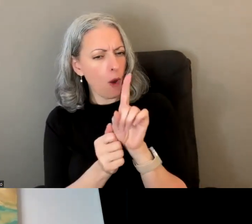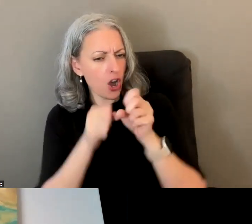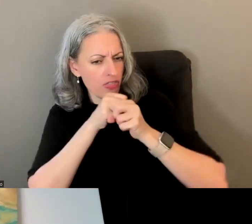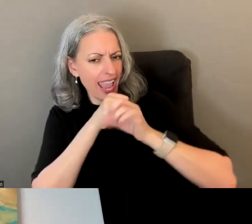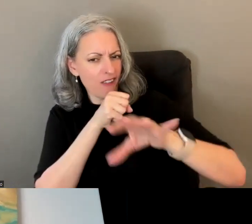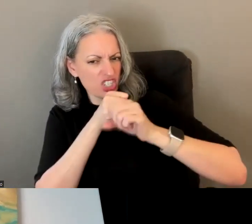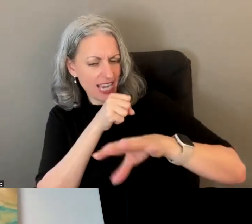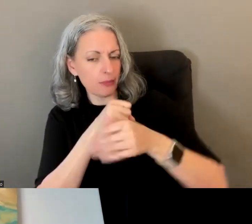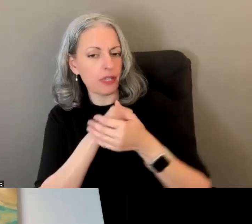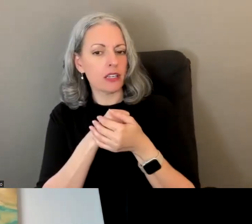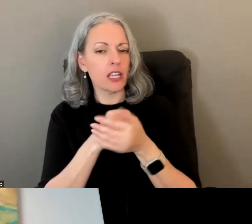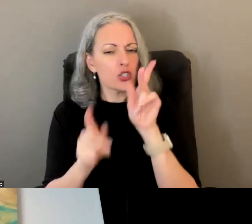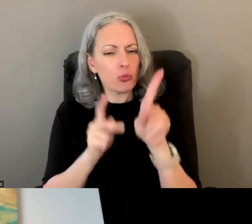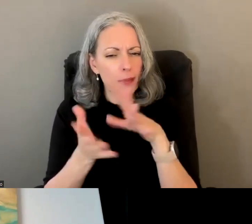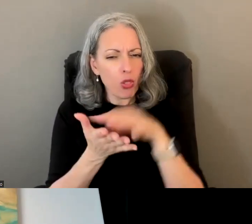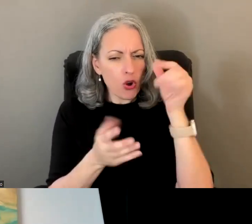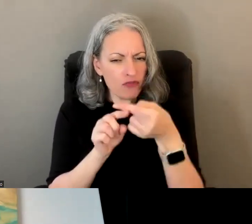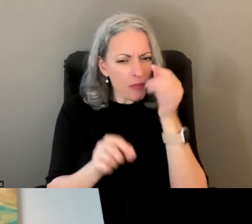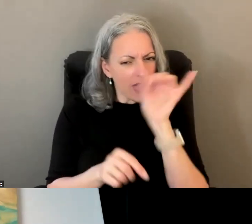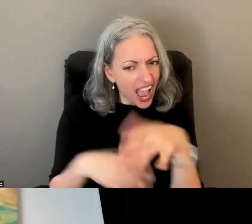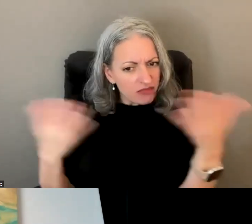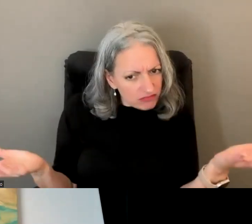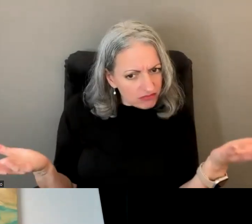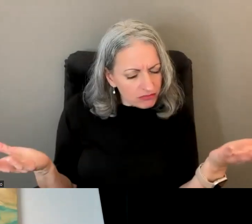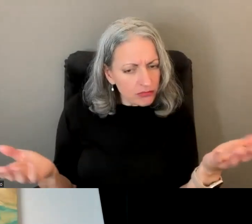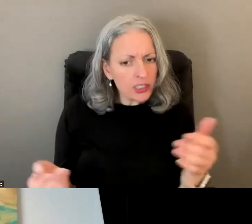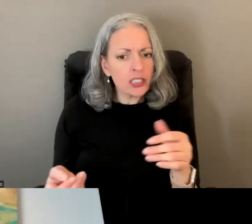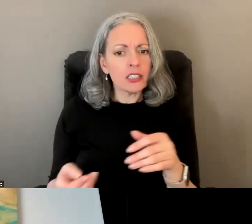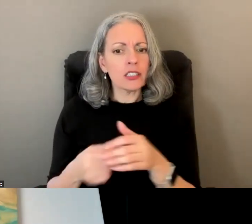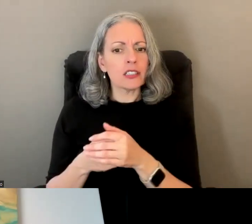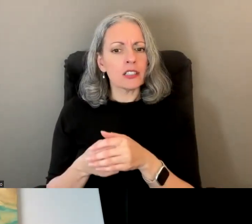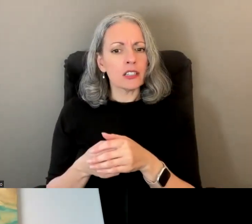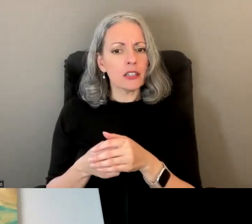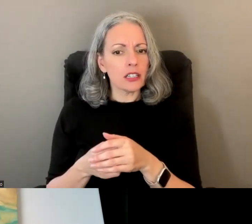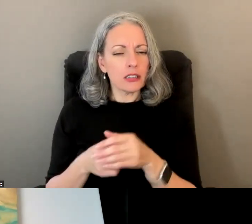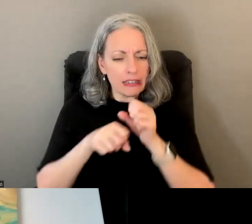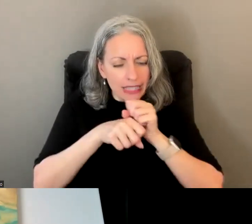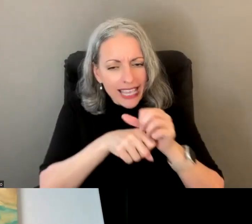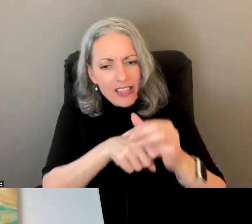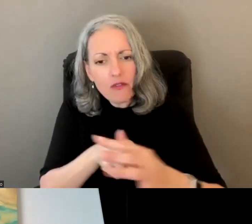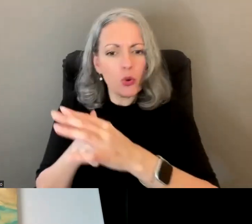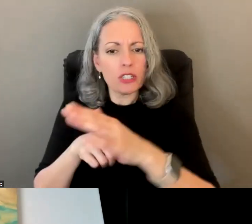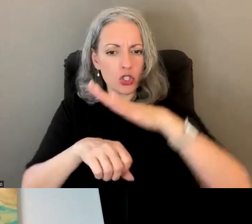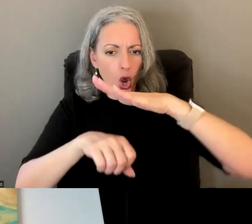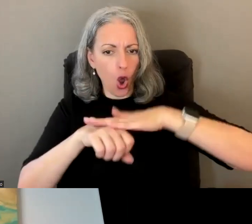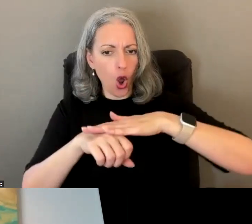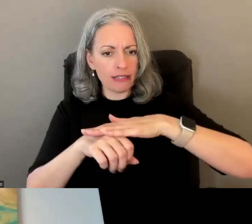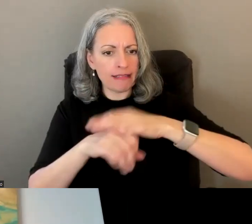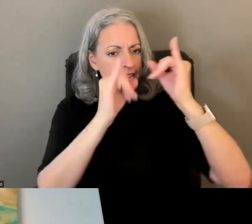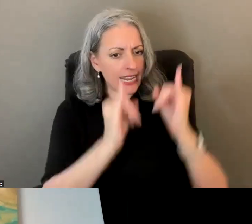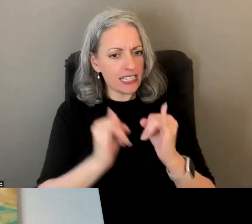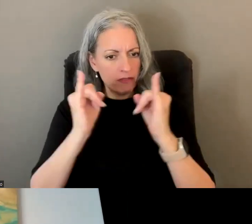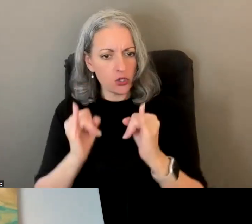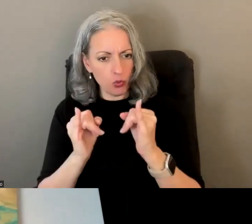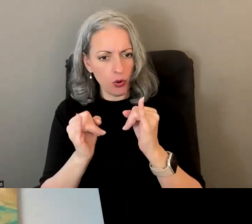but did people learn anything from that, right? So not just the output, but the impact on individuals'